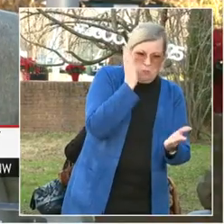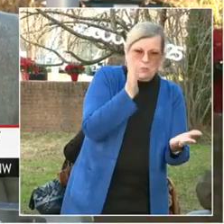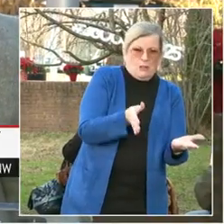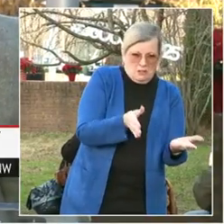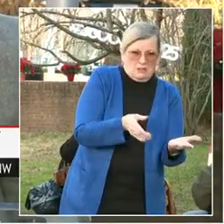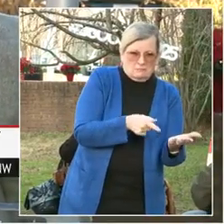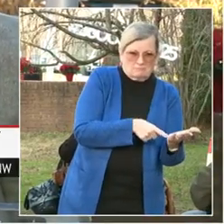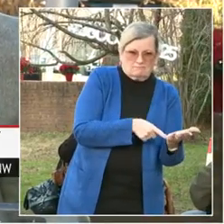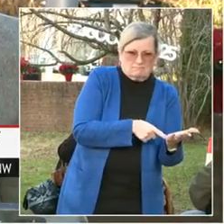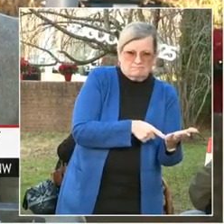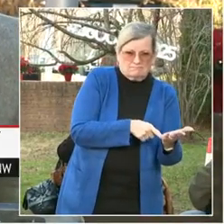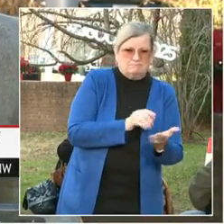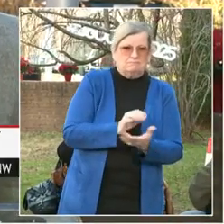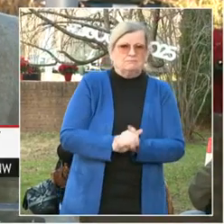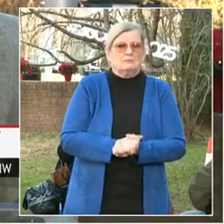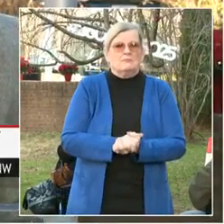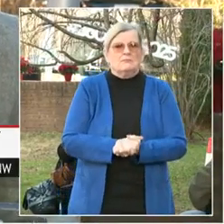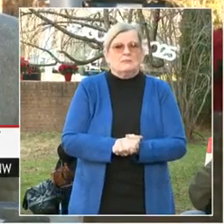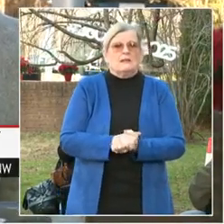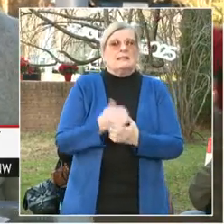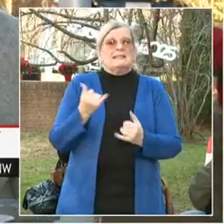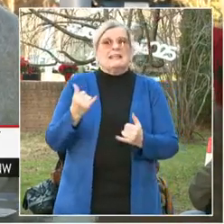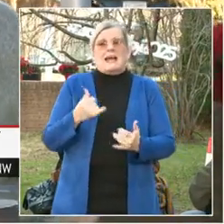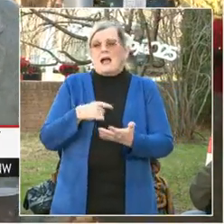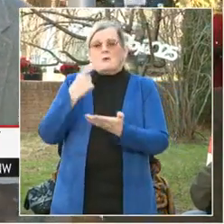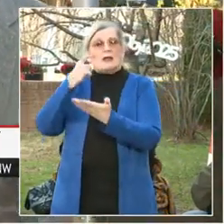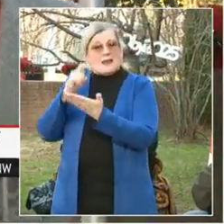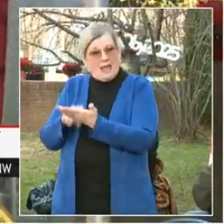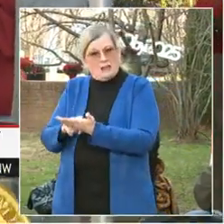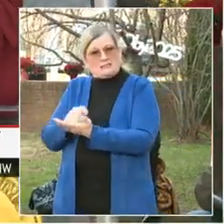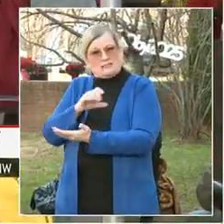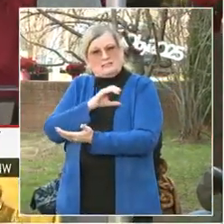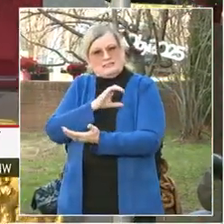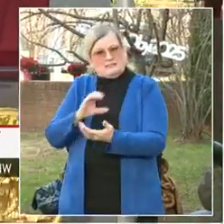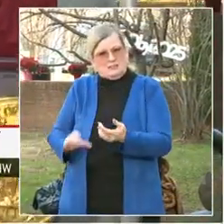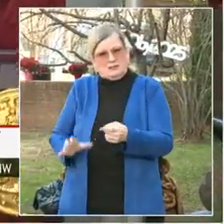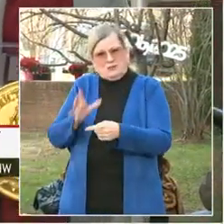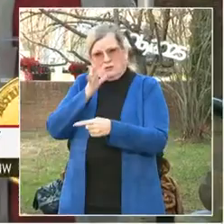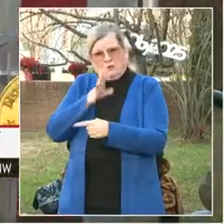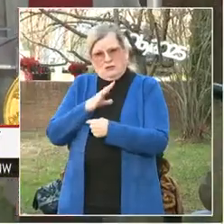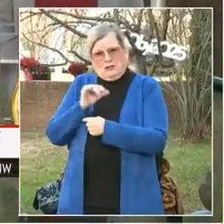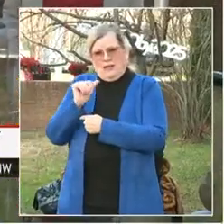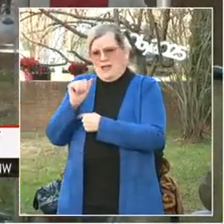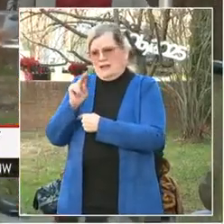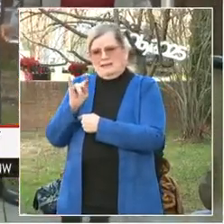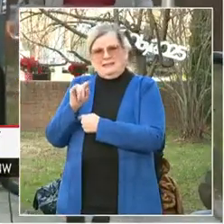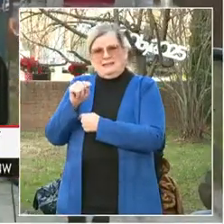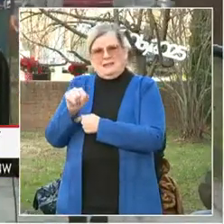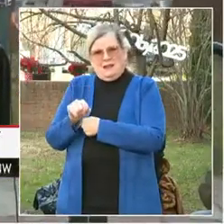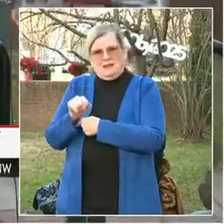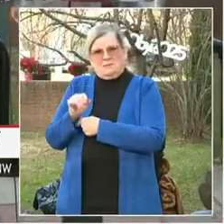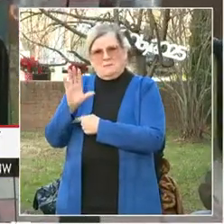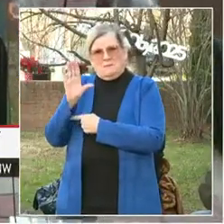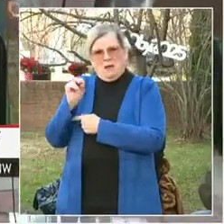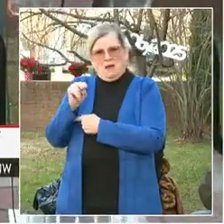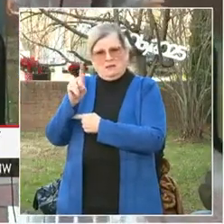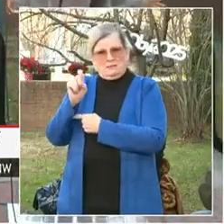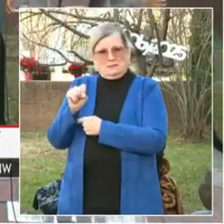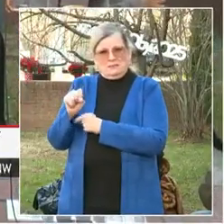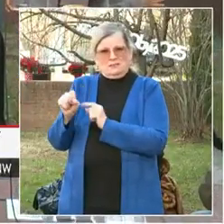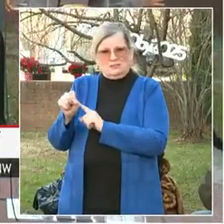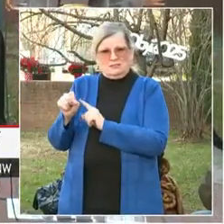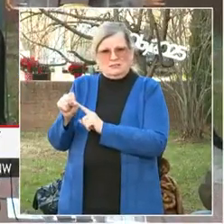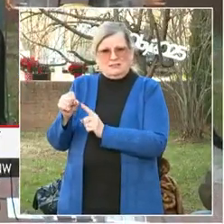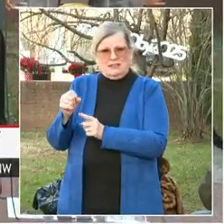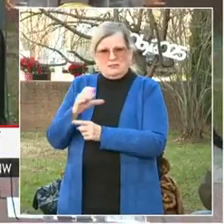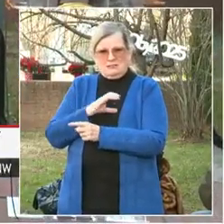And I should acknowledge our Councilwoman for Housing at Large, Councilmember Anita Bonds. Please acknowledge Anita Bonds. All right, are there any